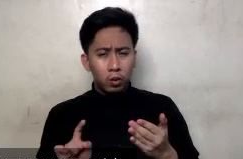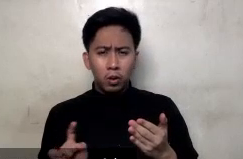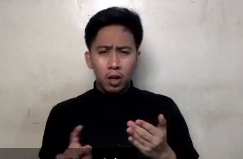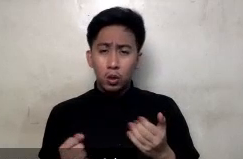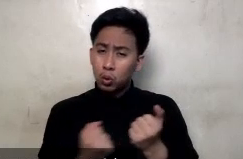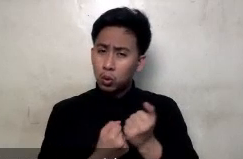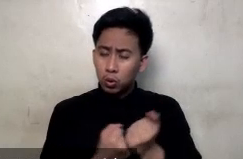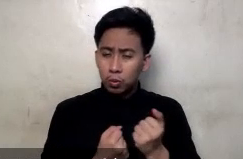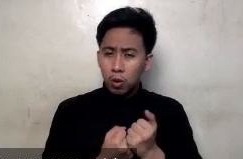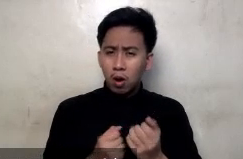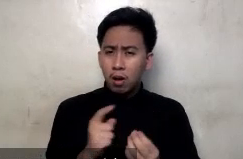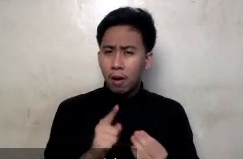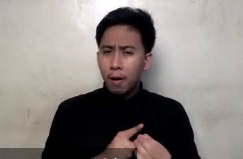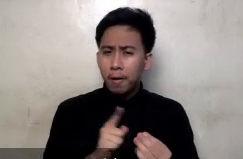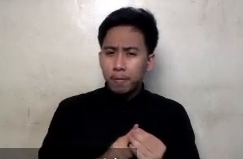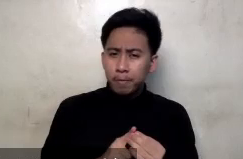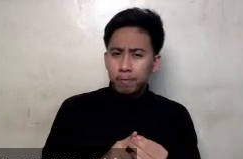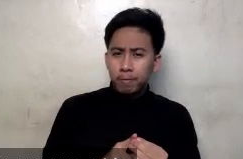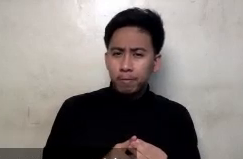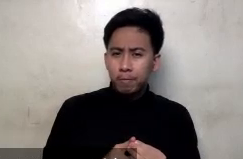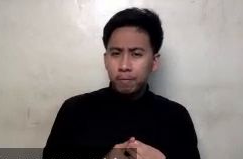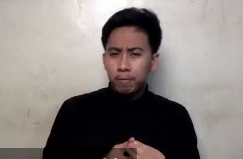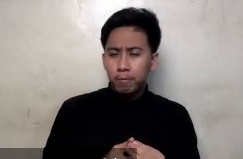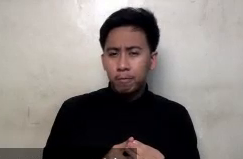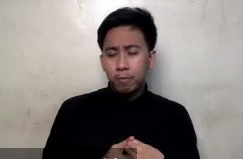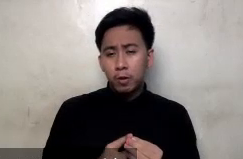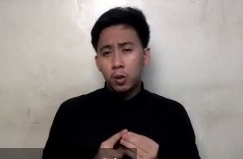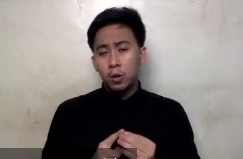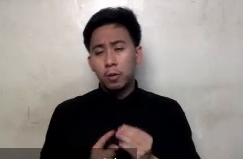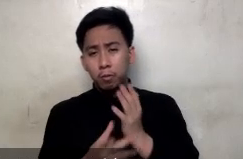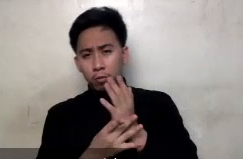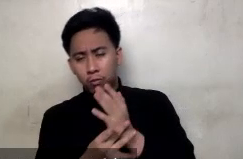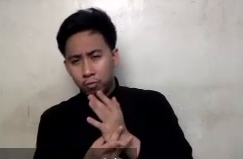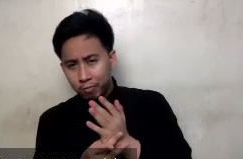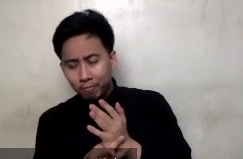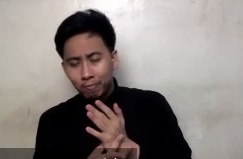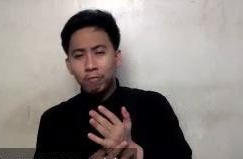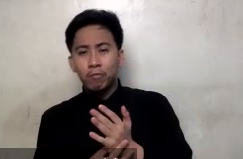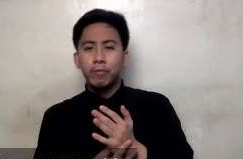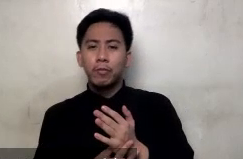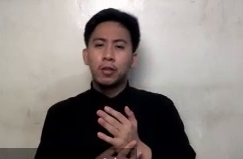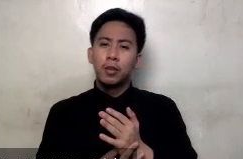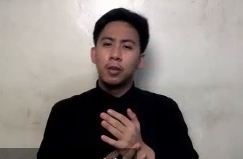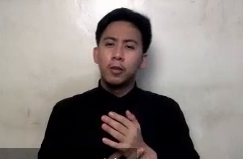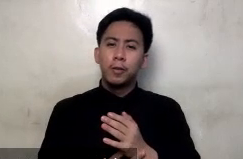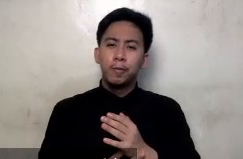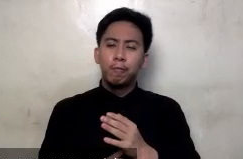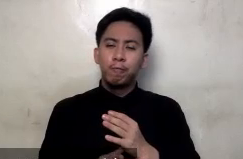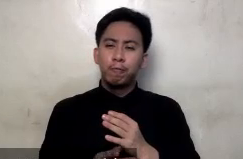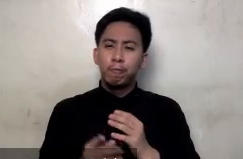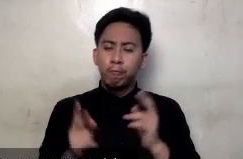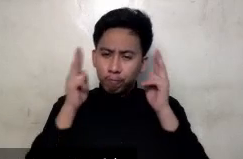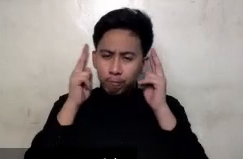production, fruit tree productions, livestock raising, fishery